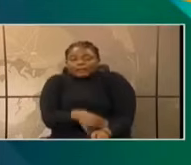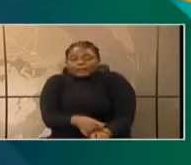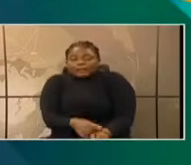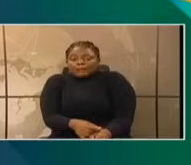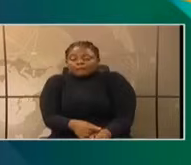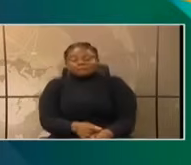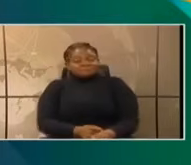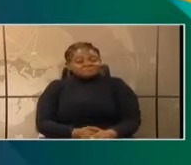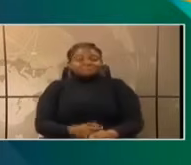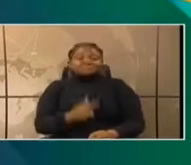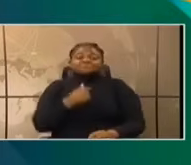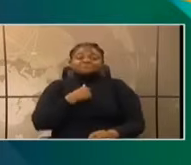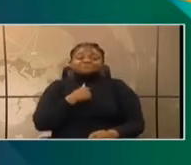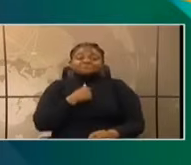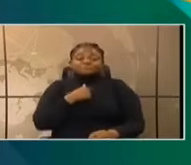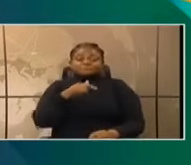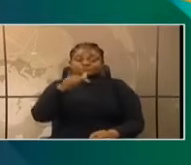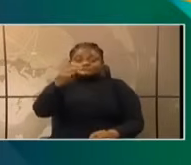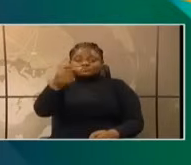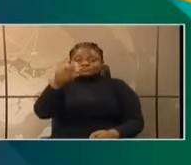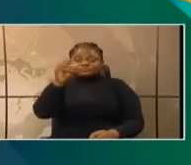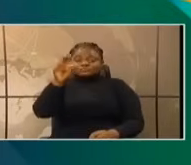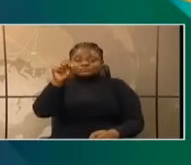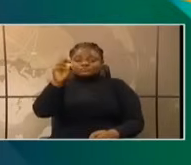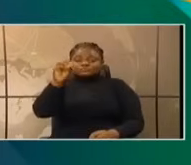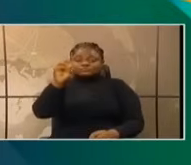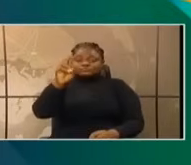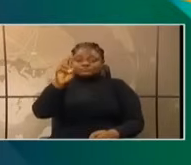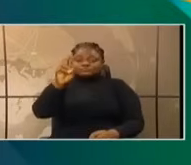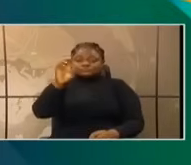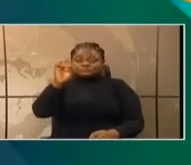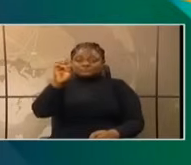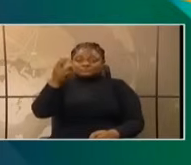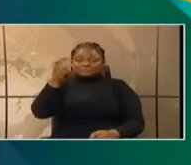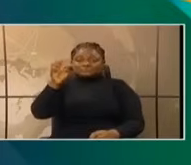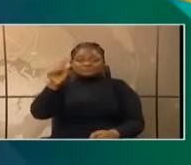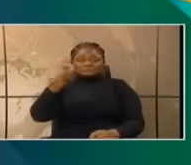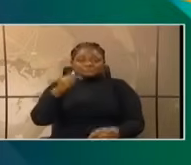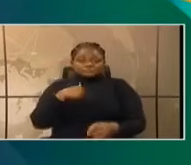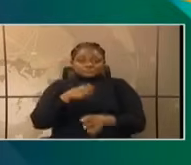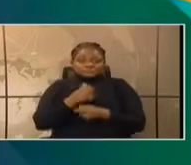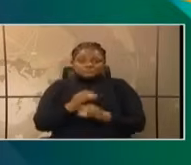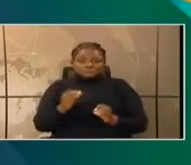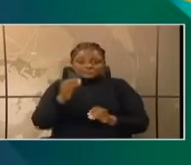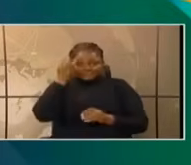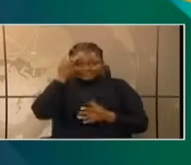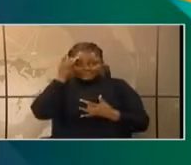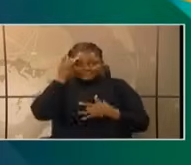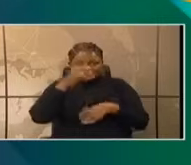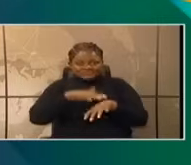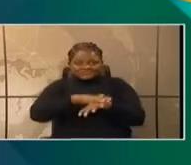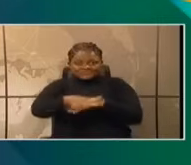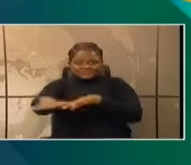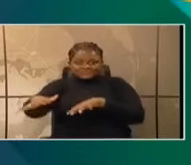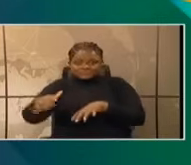ling hello me menye gonoria da ya bra what ya bra. What to banks? Yes, I come here,